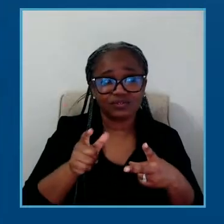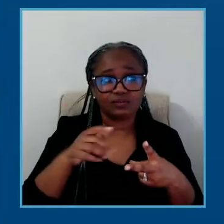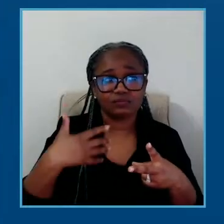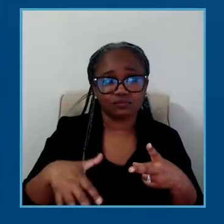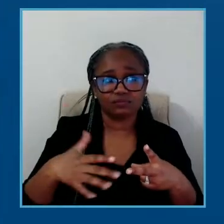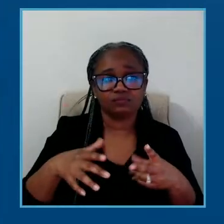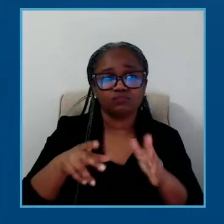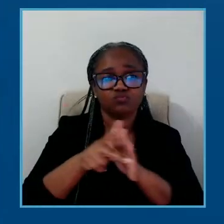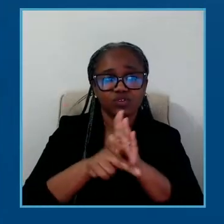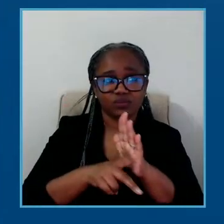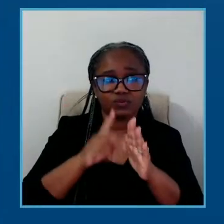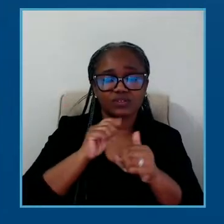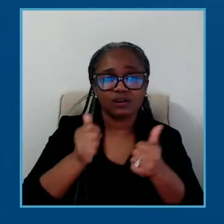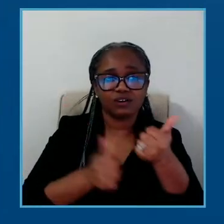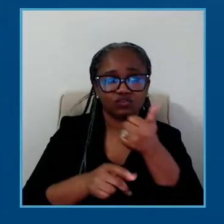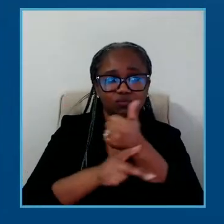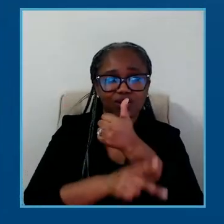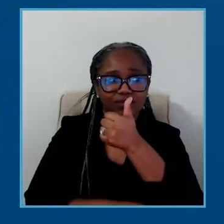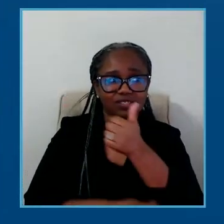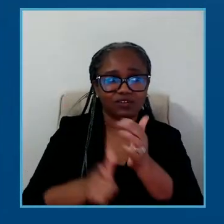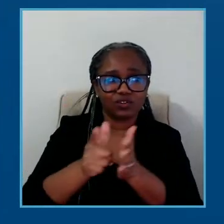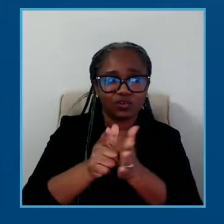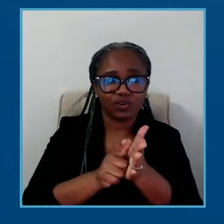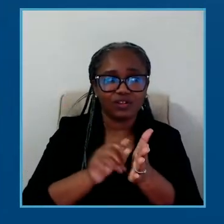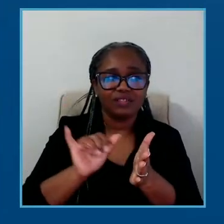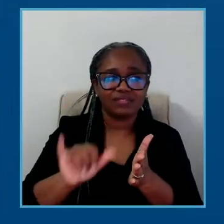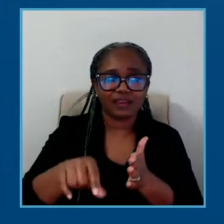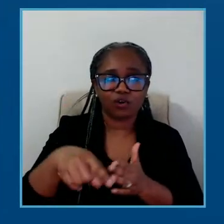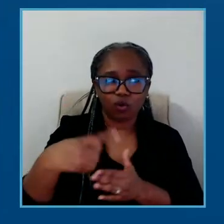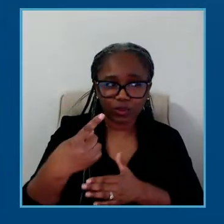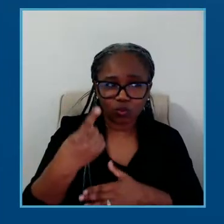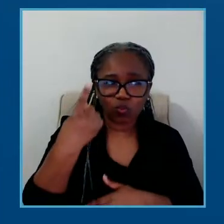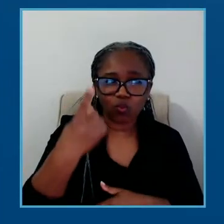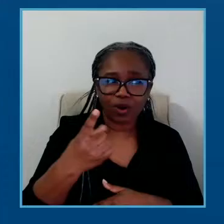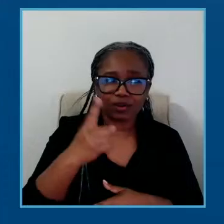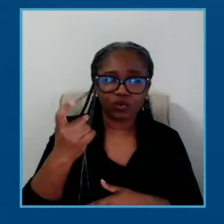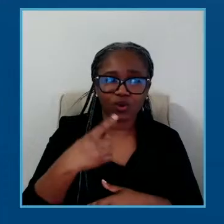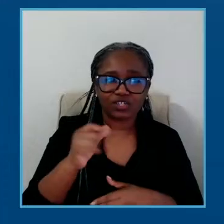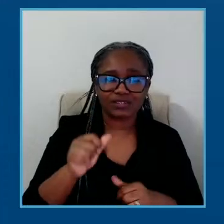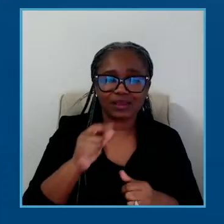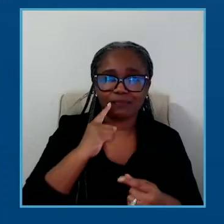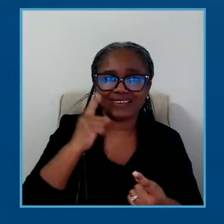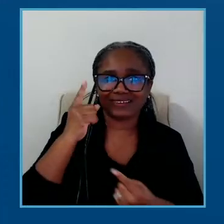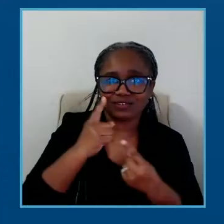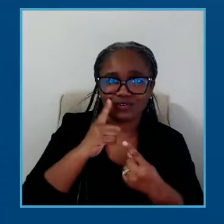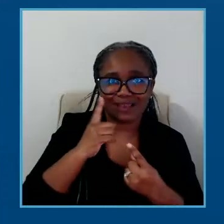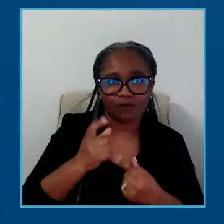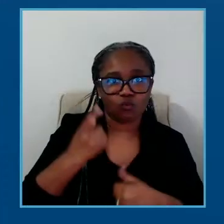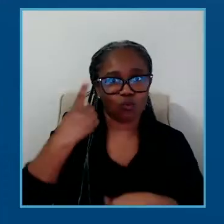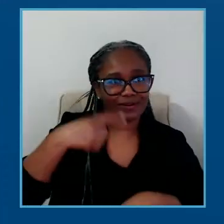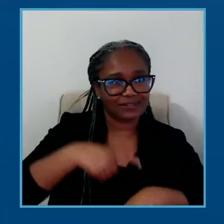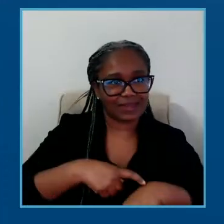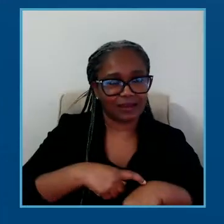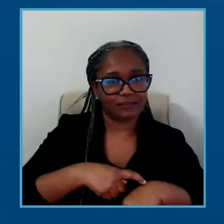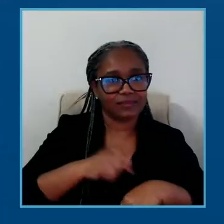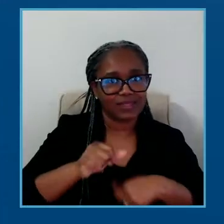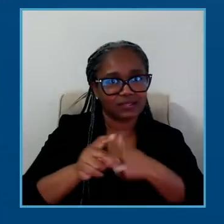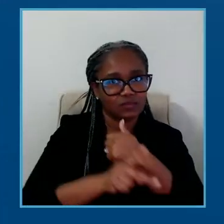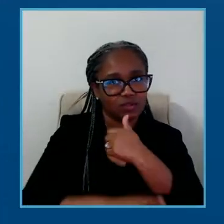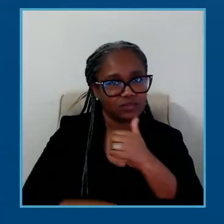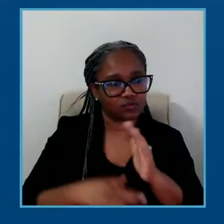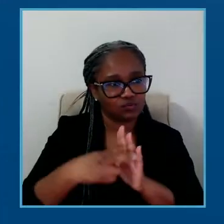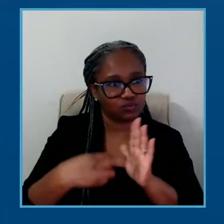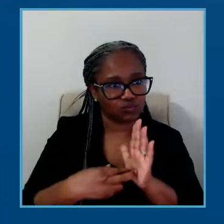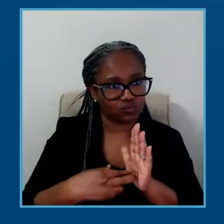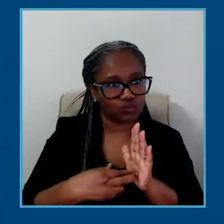to 1 and only 1 vote on a question. These procedures also violated the basic right of individual